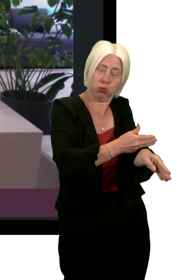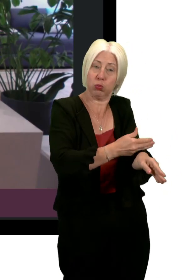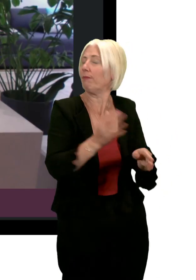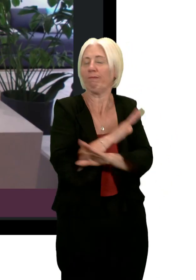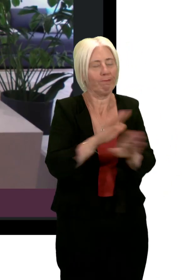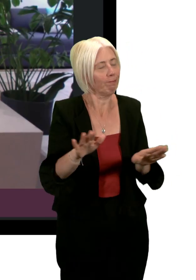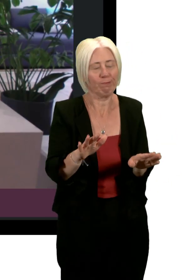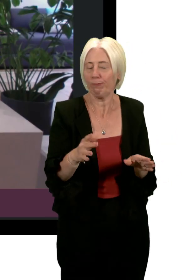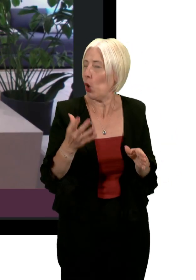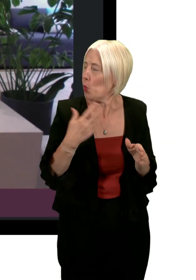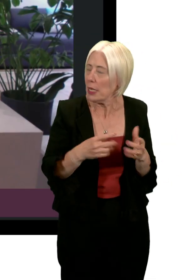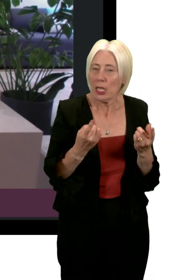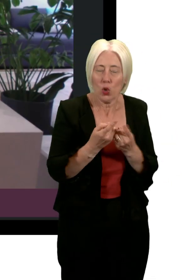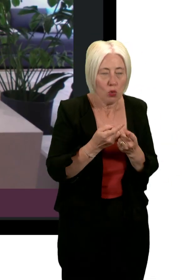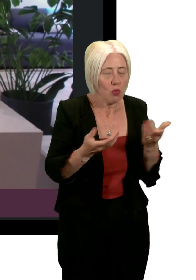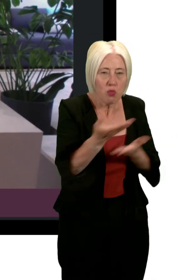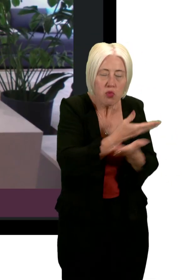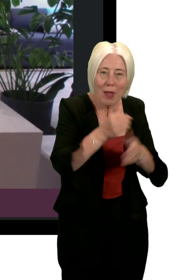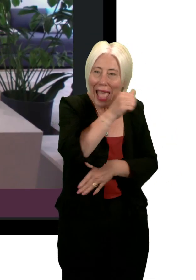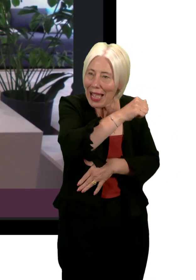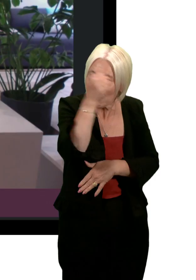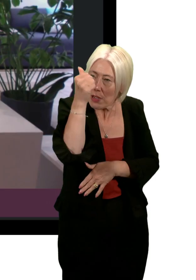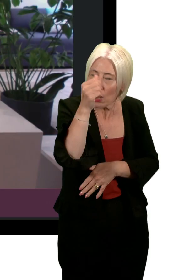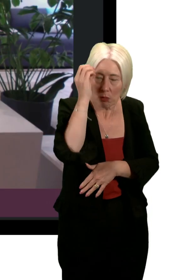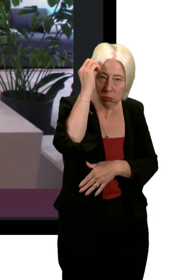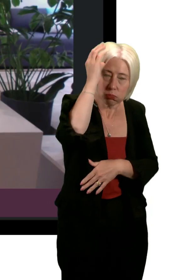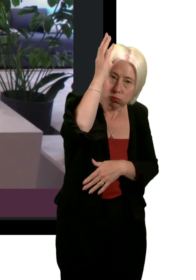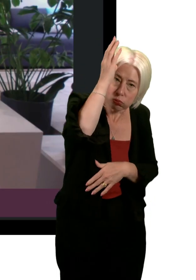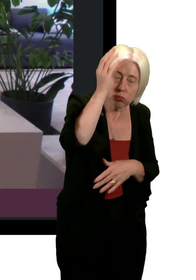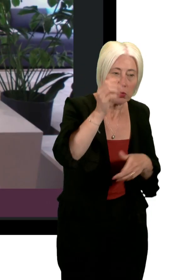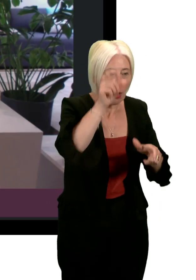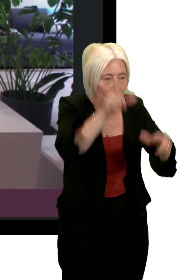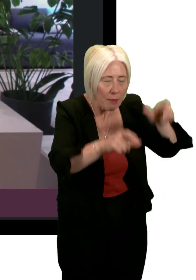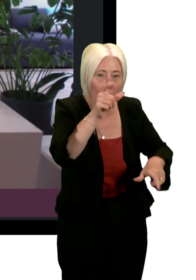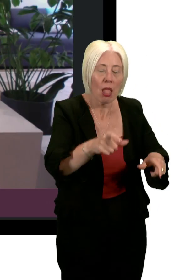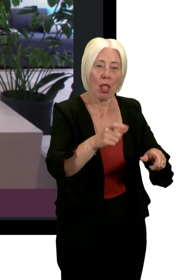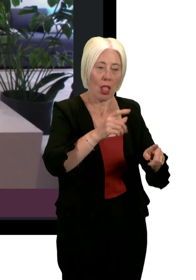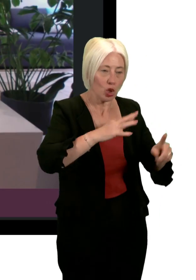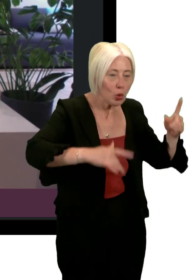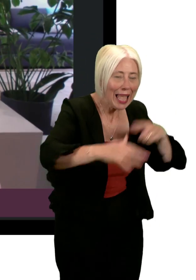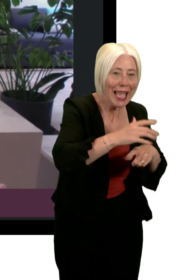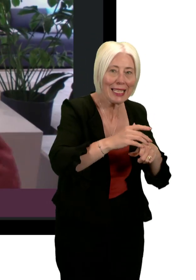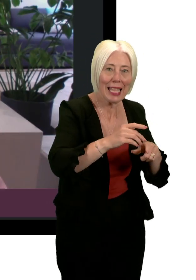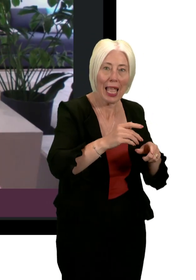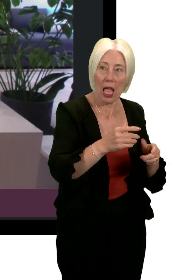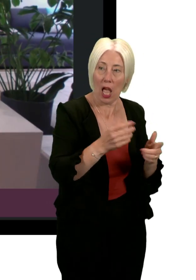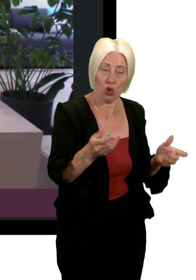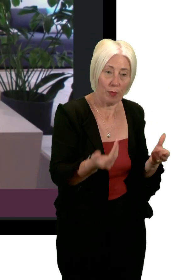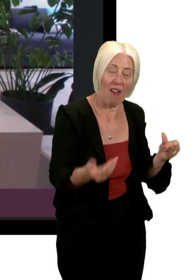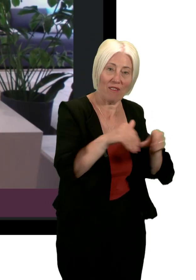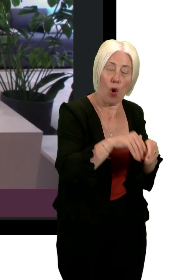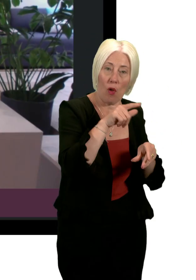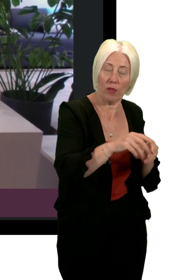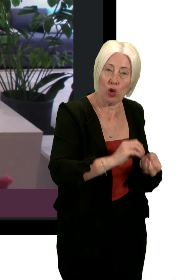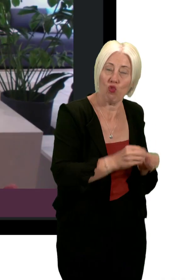participation around policy with academics, experts, with civil society, with individuals, with citizens. And if